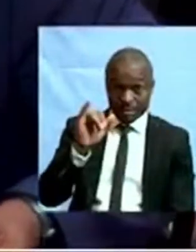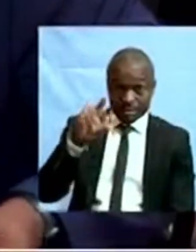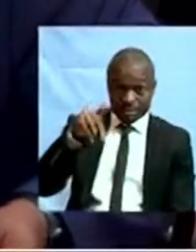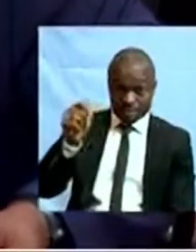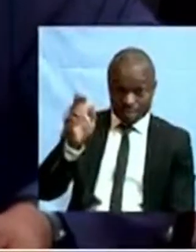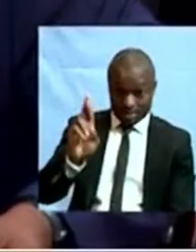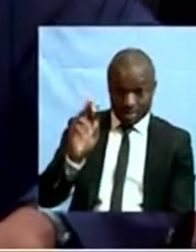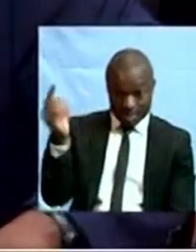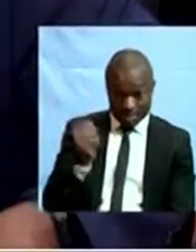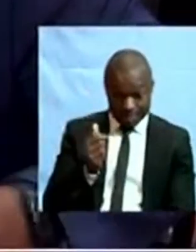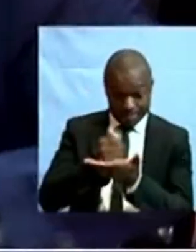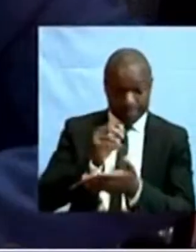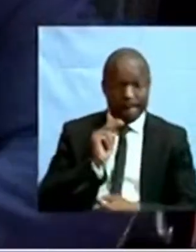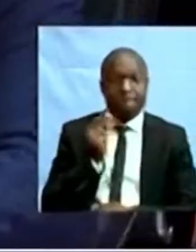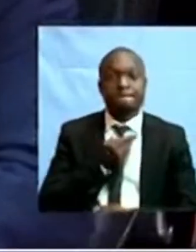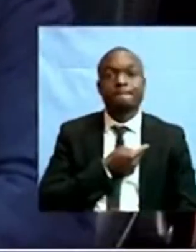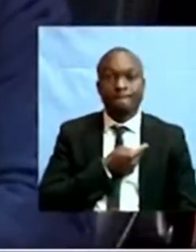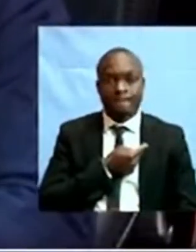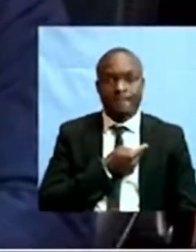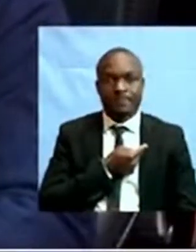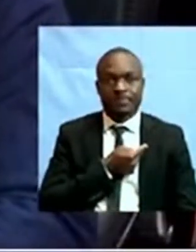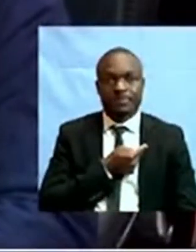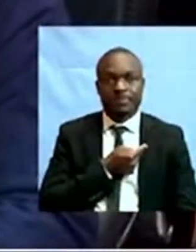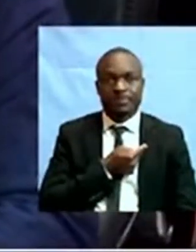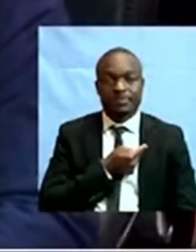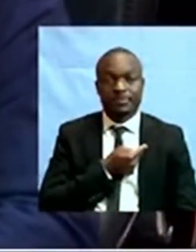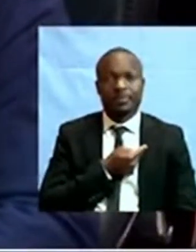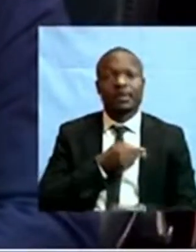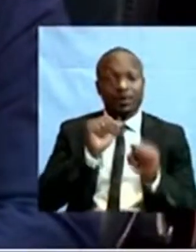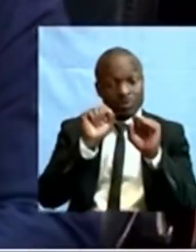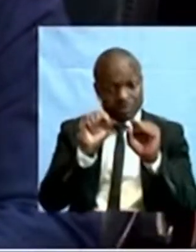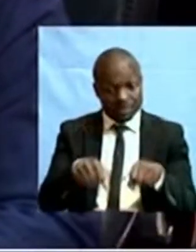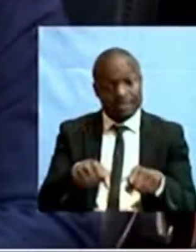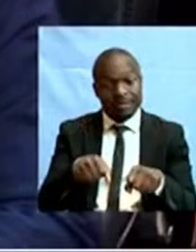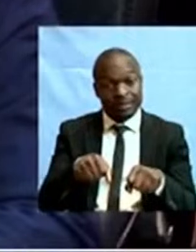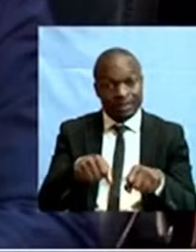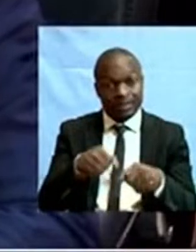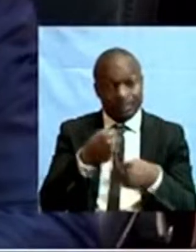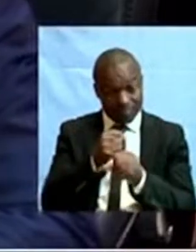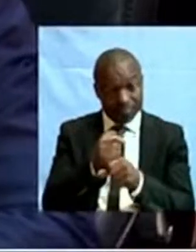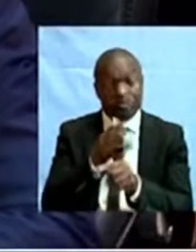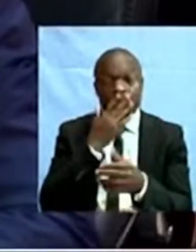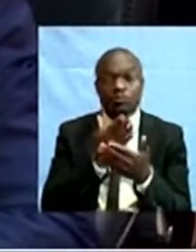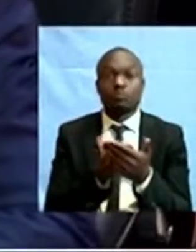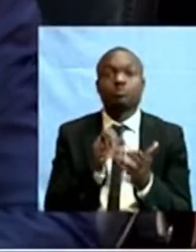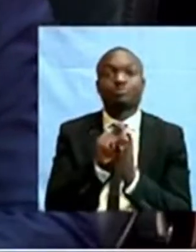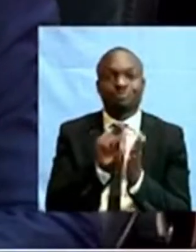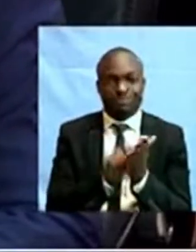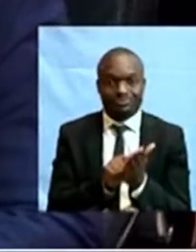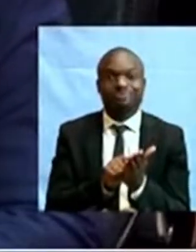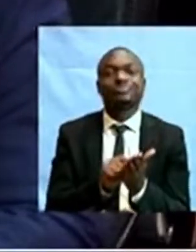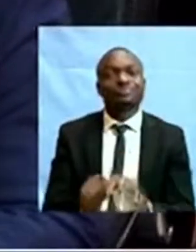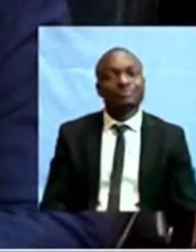for coming to help us so that we come up with the best amendment to the bill.